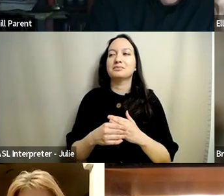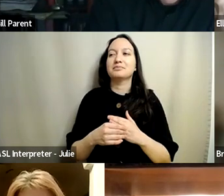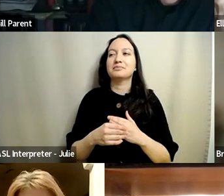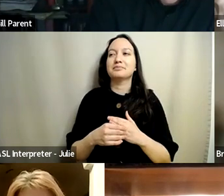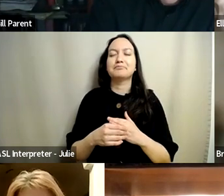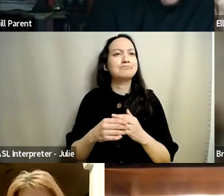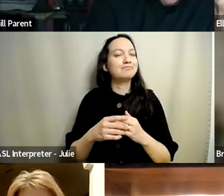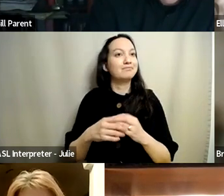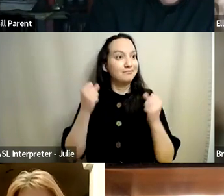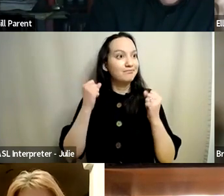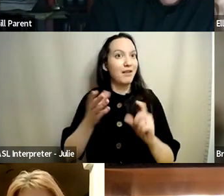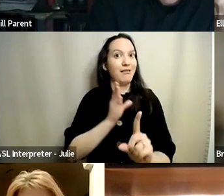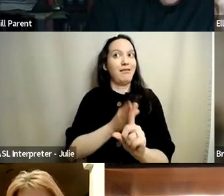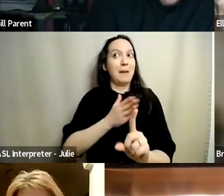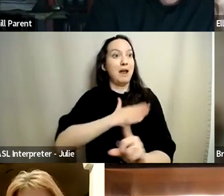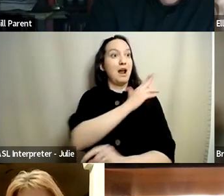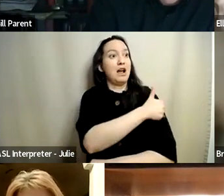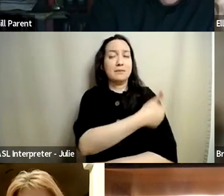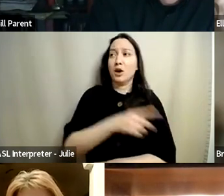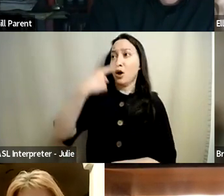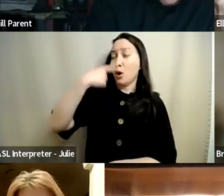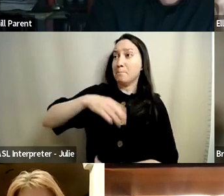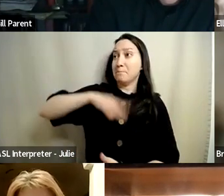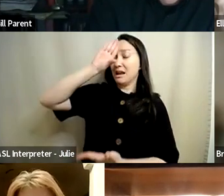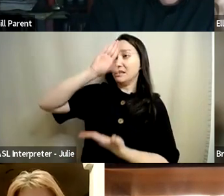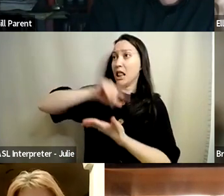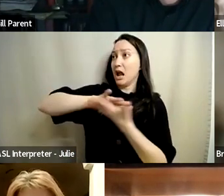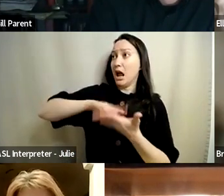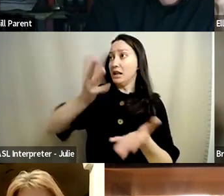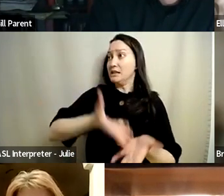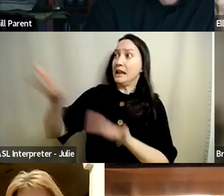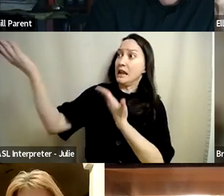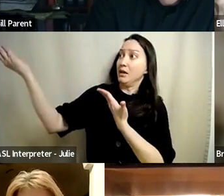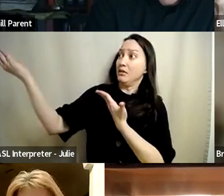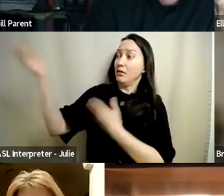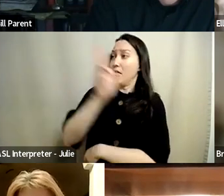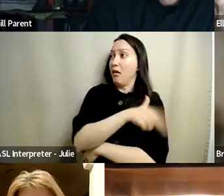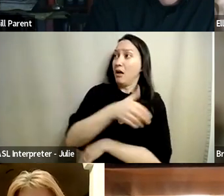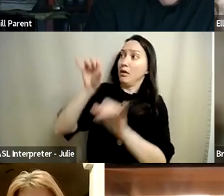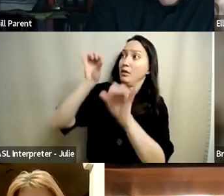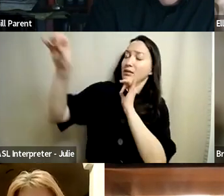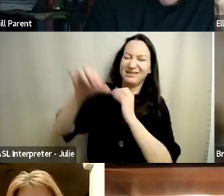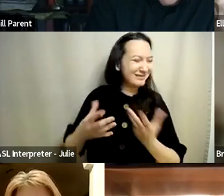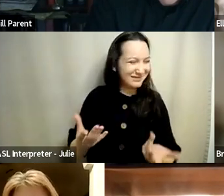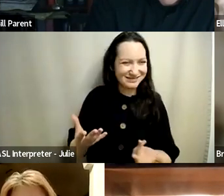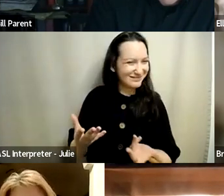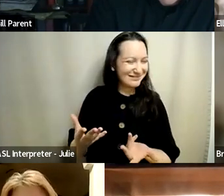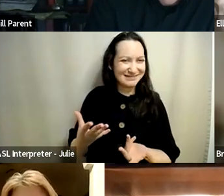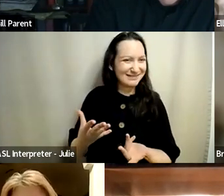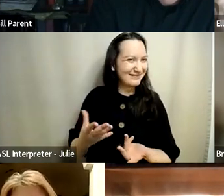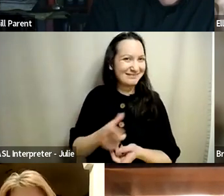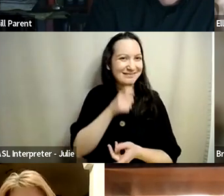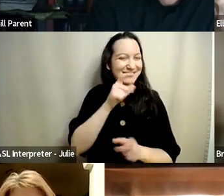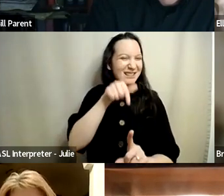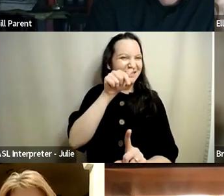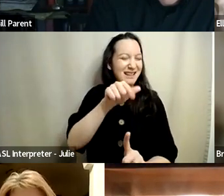So many people come to my hospital, they're just like, oh, can you just, you know, my son's doing this, you got to take him, you got to hospitalize him. But it's really, that's not what really is